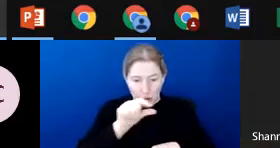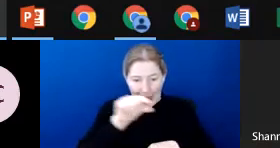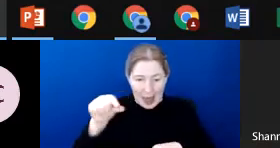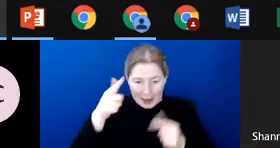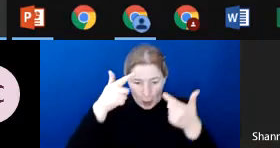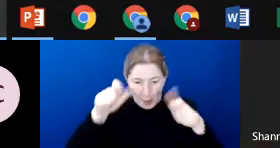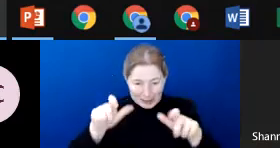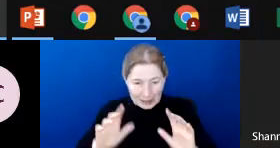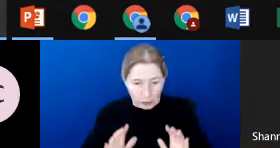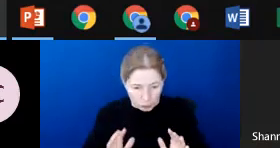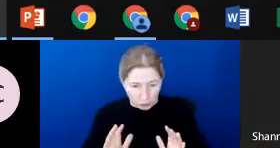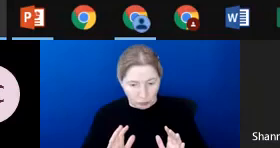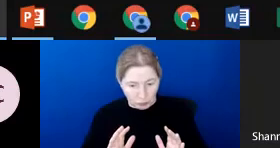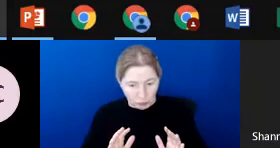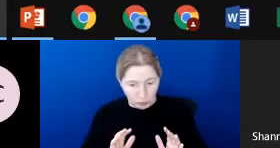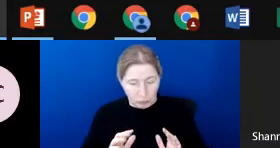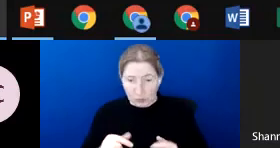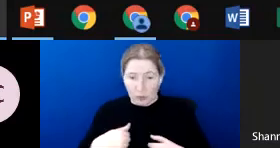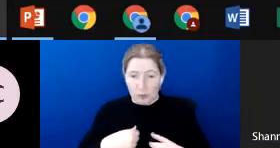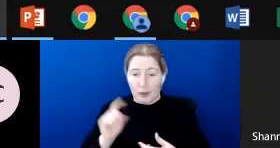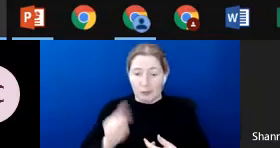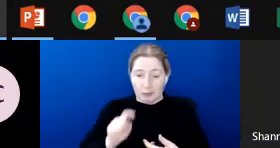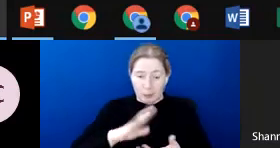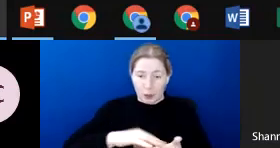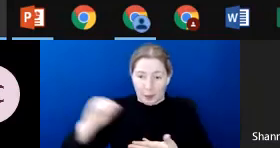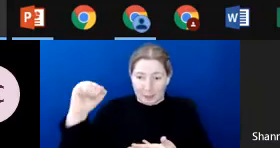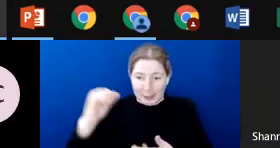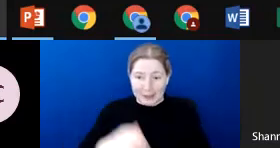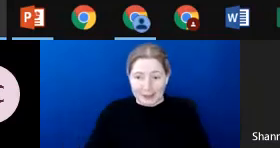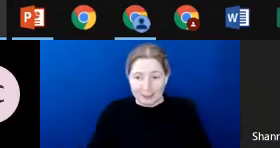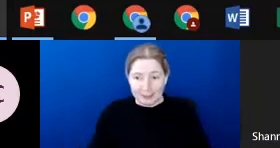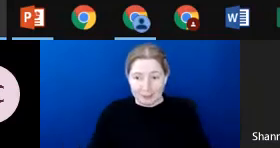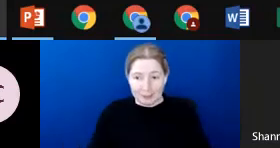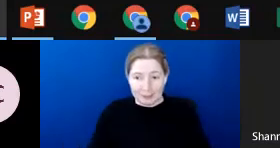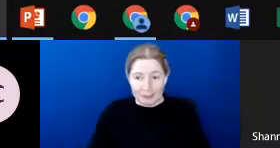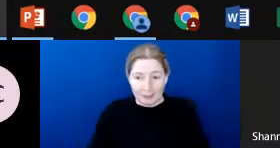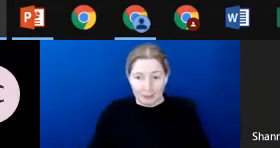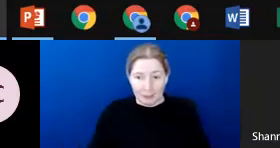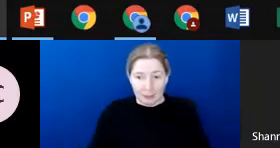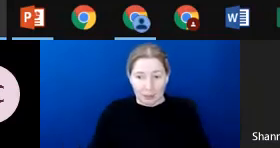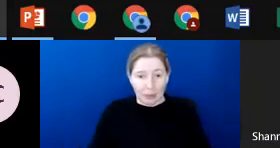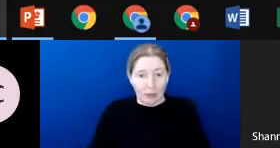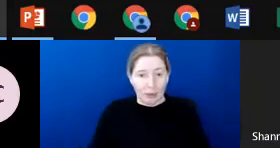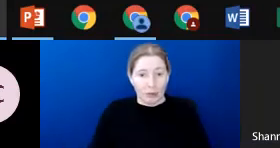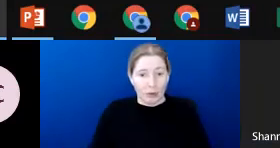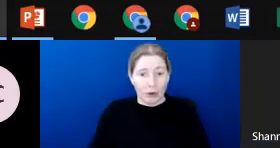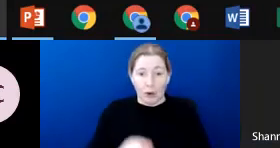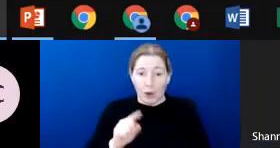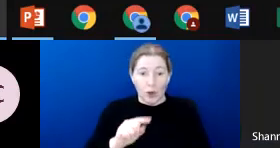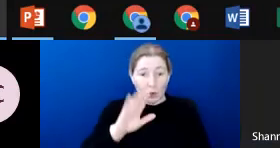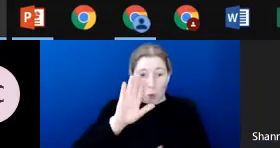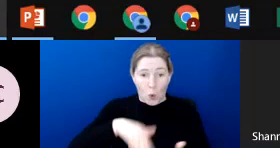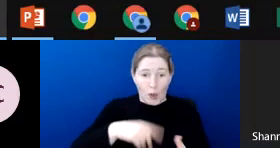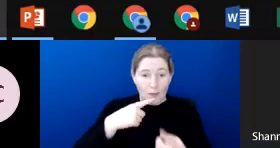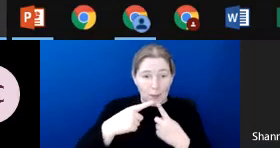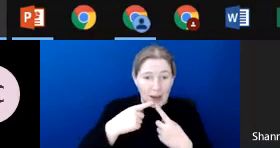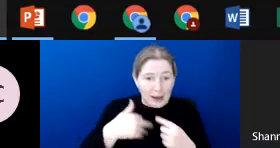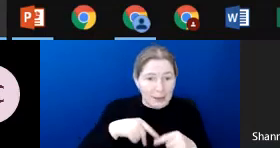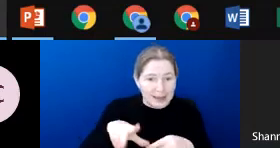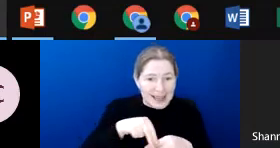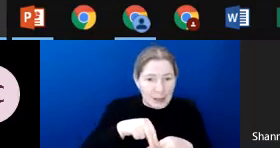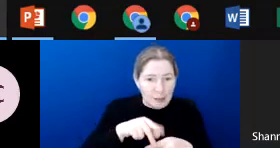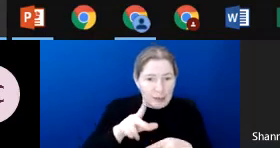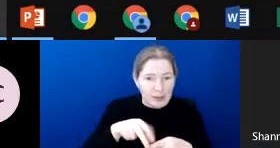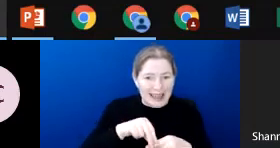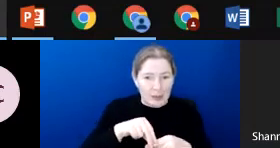And then I can simply just submit this one. So all the information, I need the attachment.